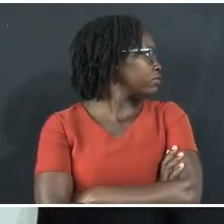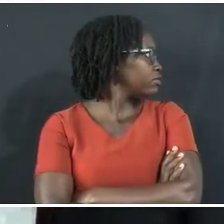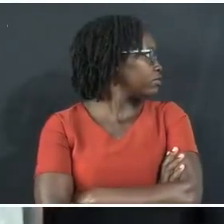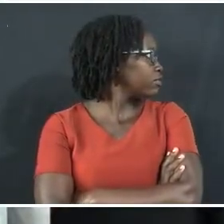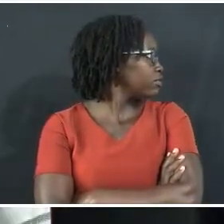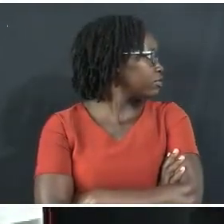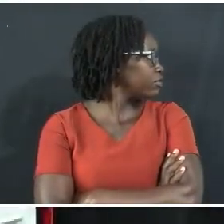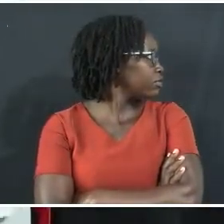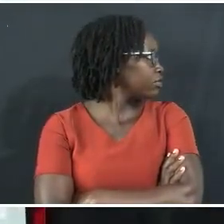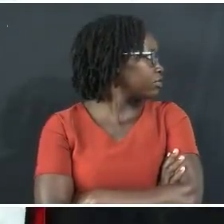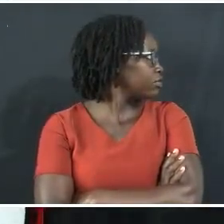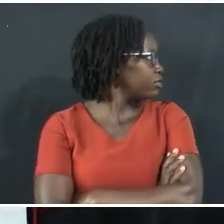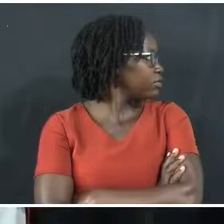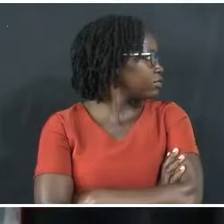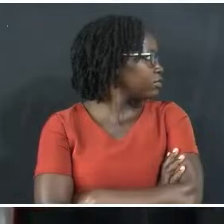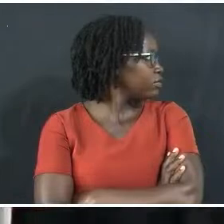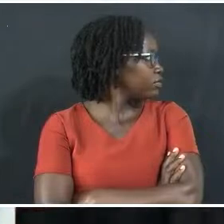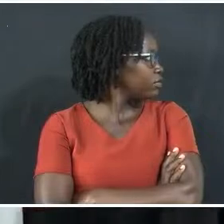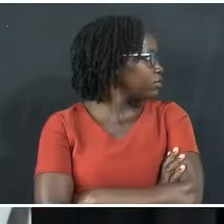Well done.